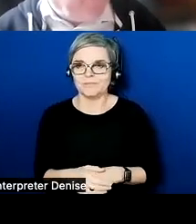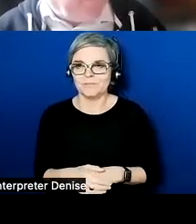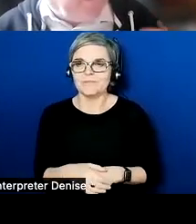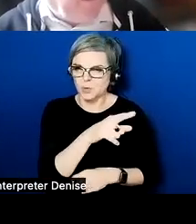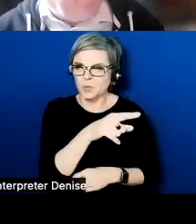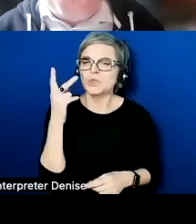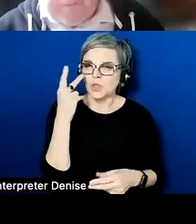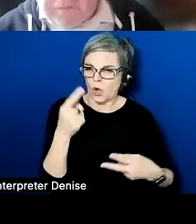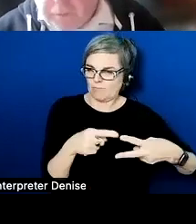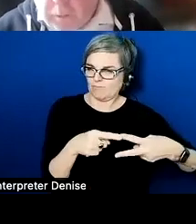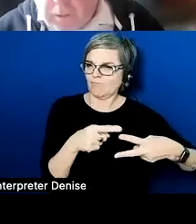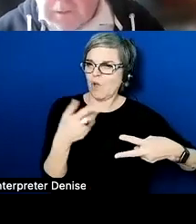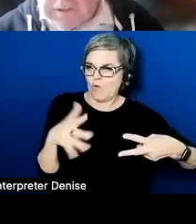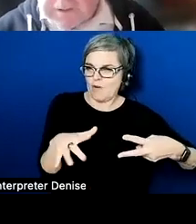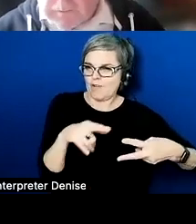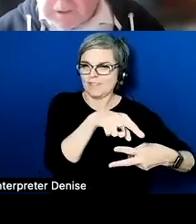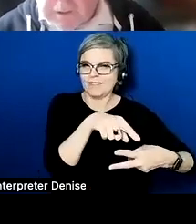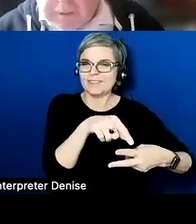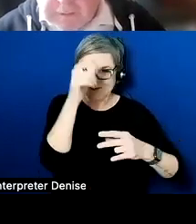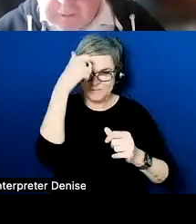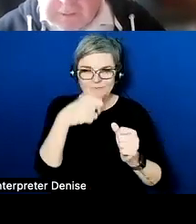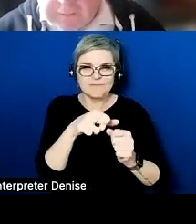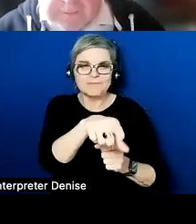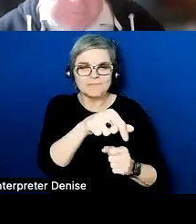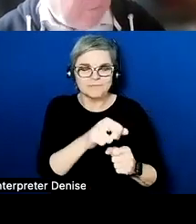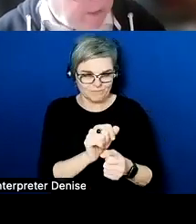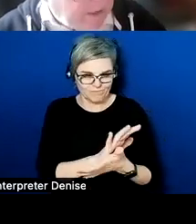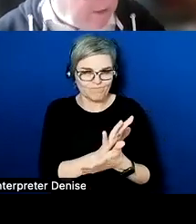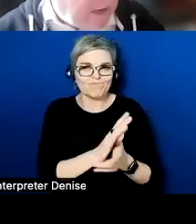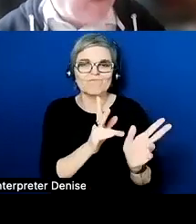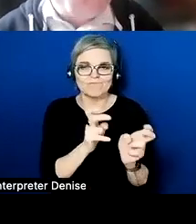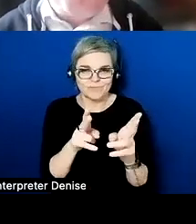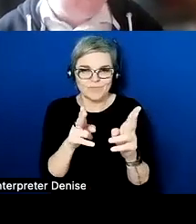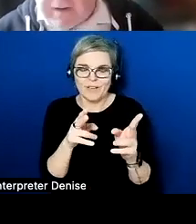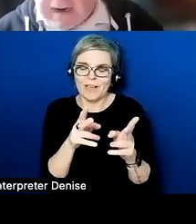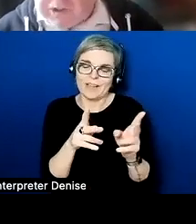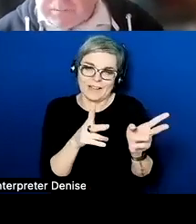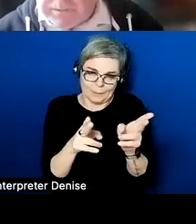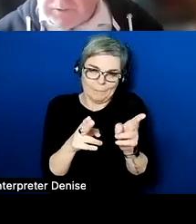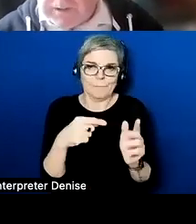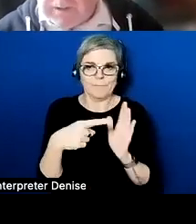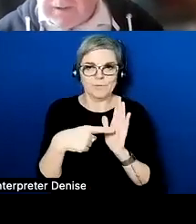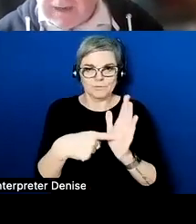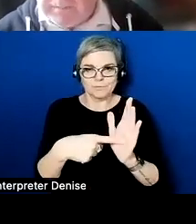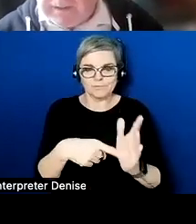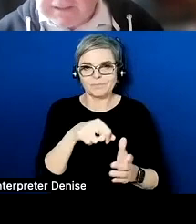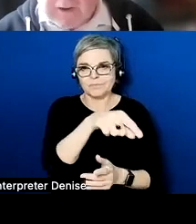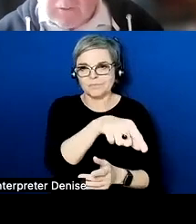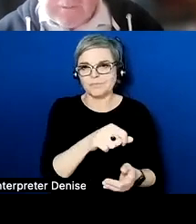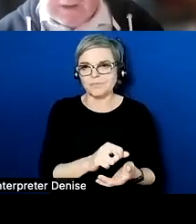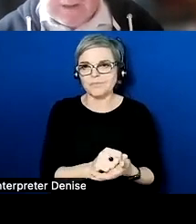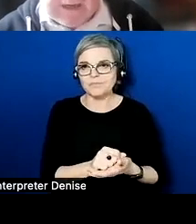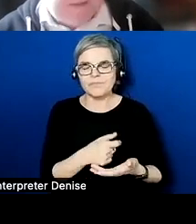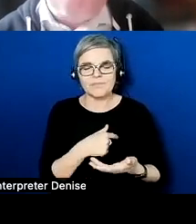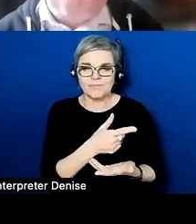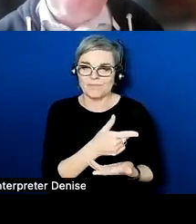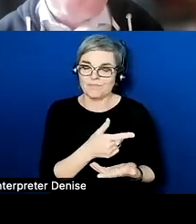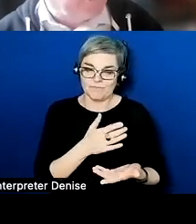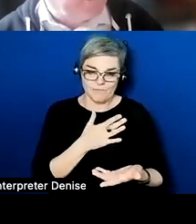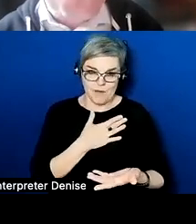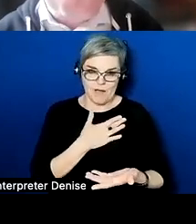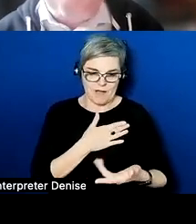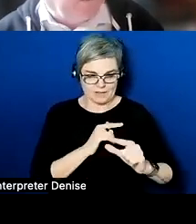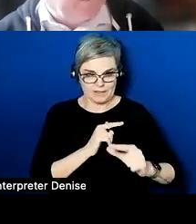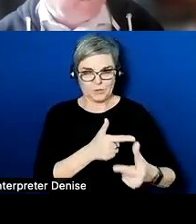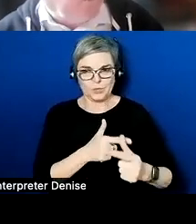this is the clip from before, and this is one of an early interaction between myself and Caden when he was